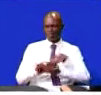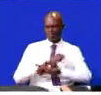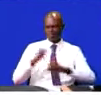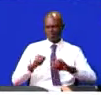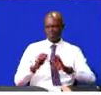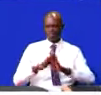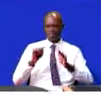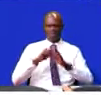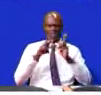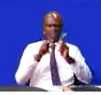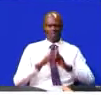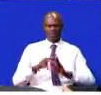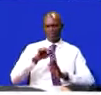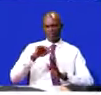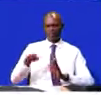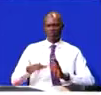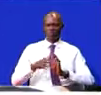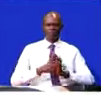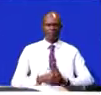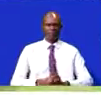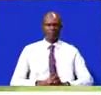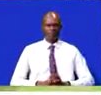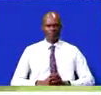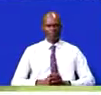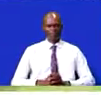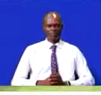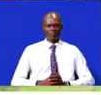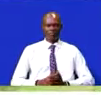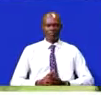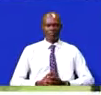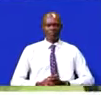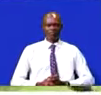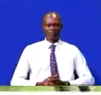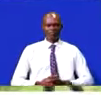no. Nekala TV kawuke county ma Kisumu and Landa Godfrey.